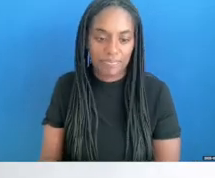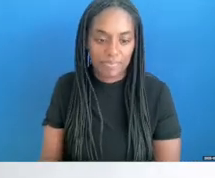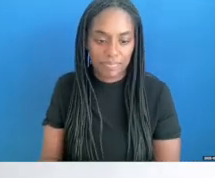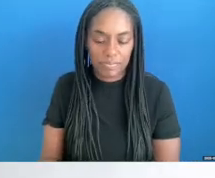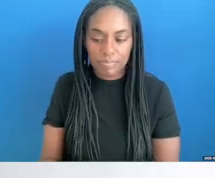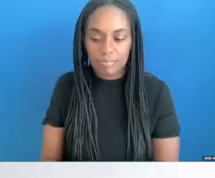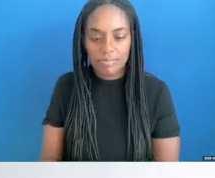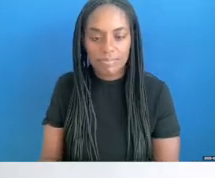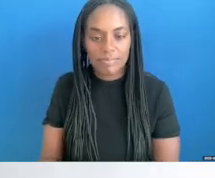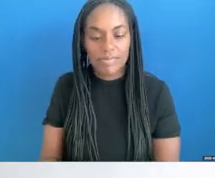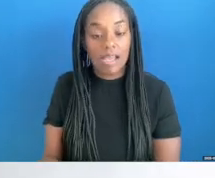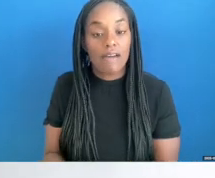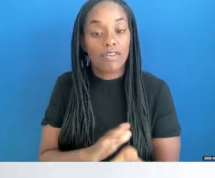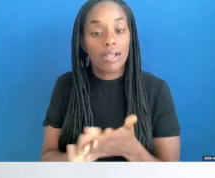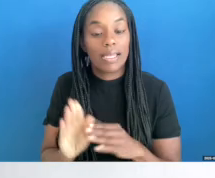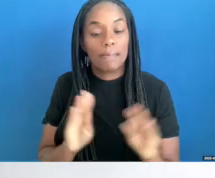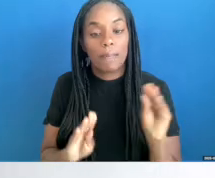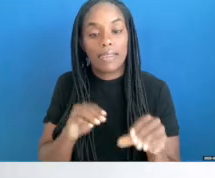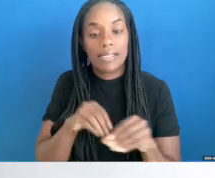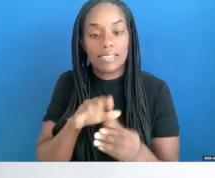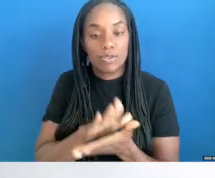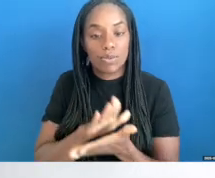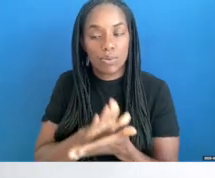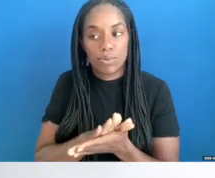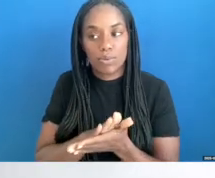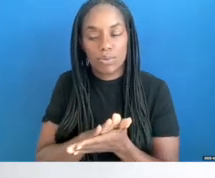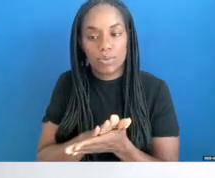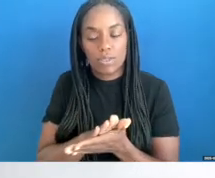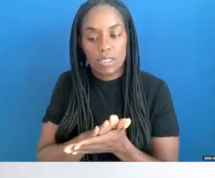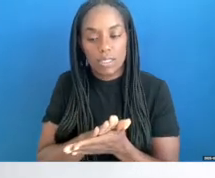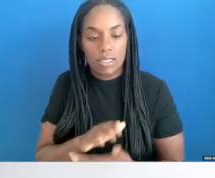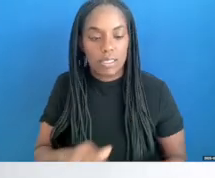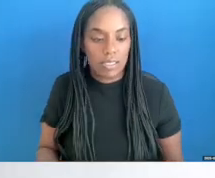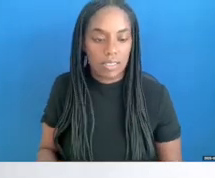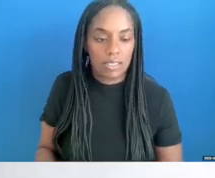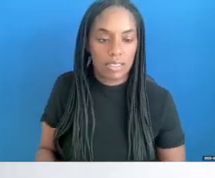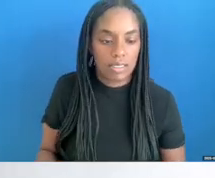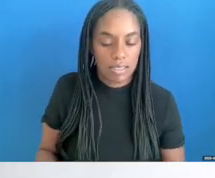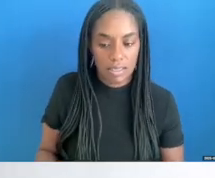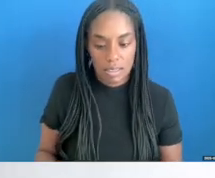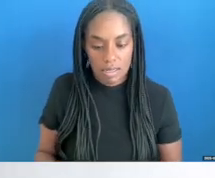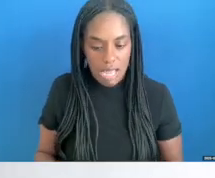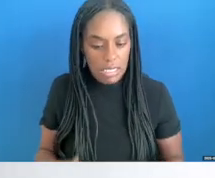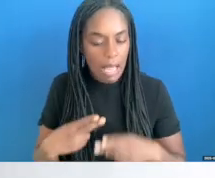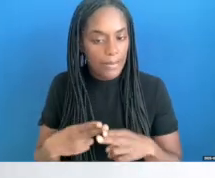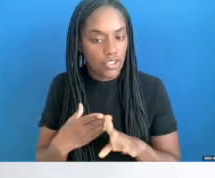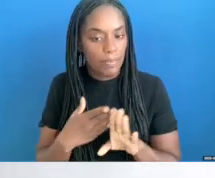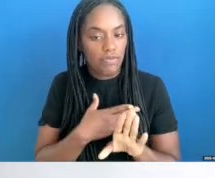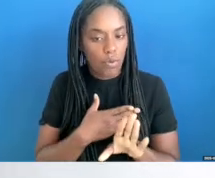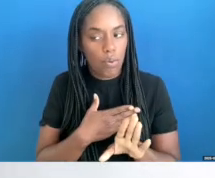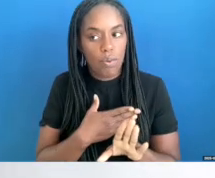So for clean mobility in schools, uh, as as I mentioned before, there is